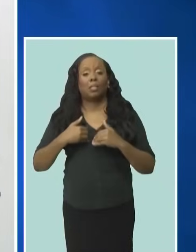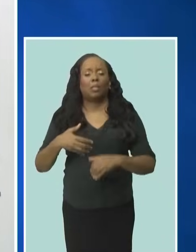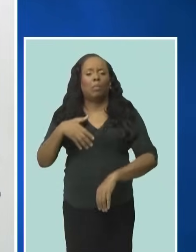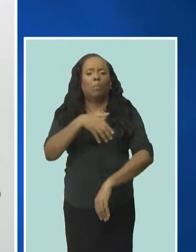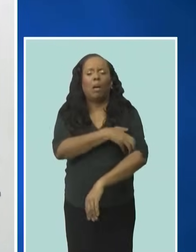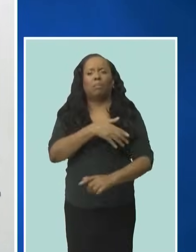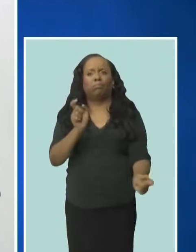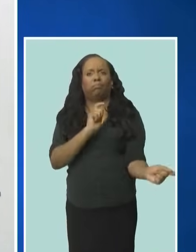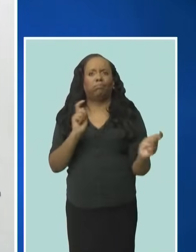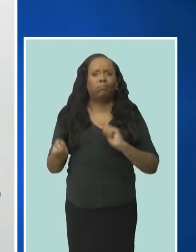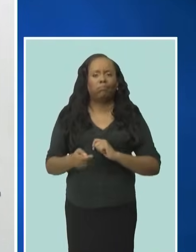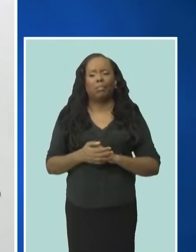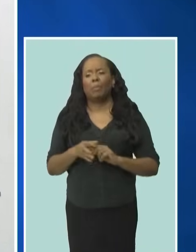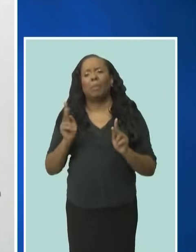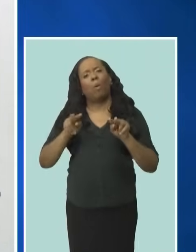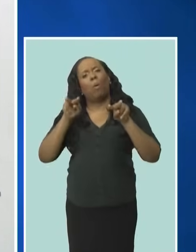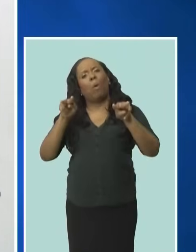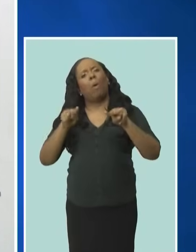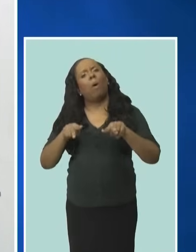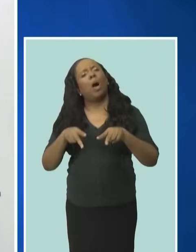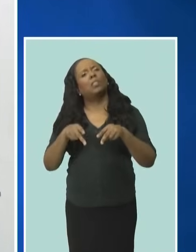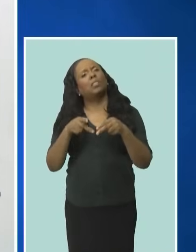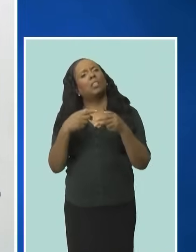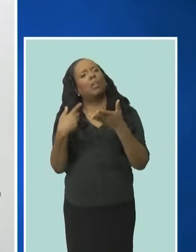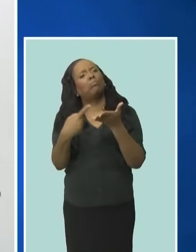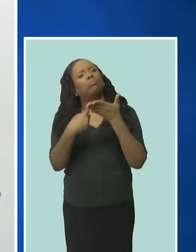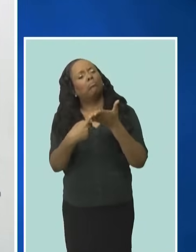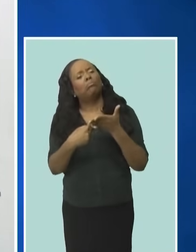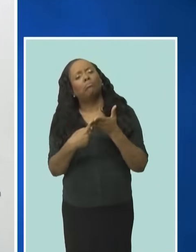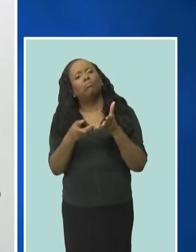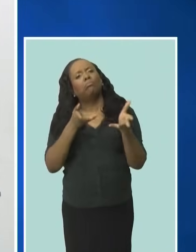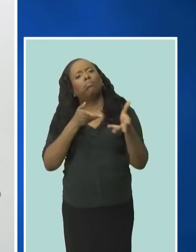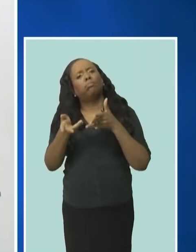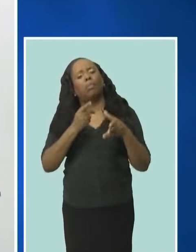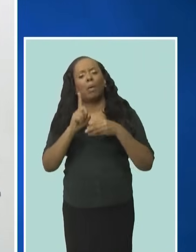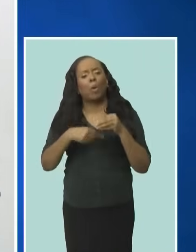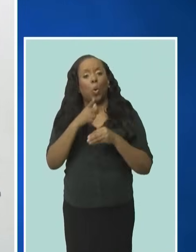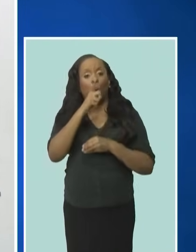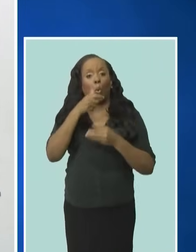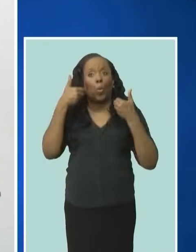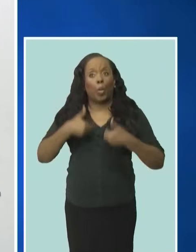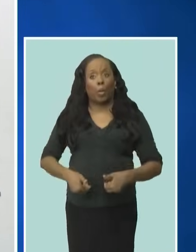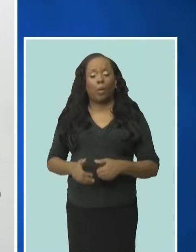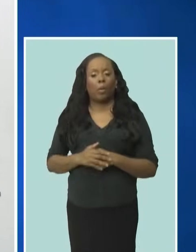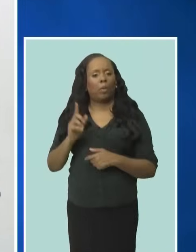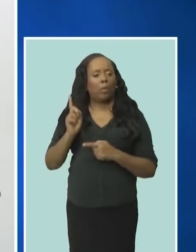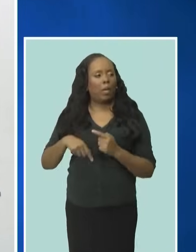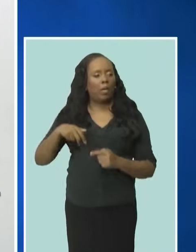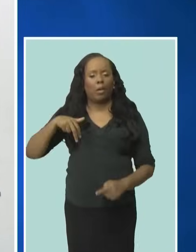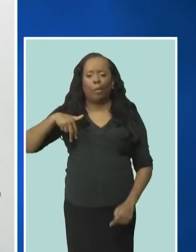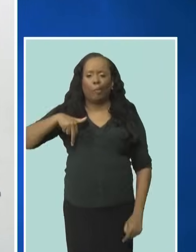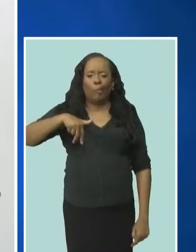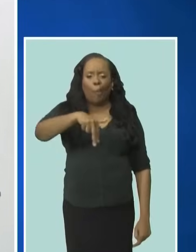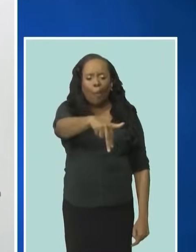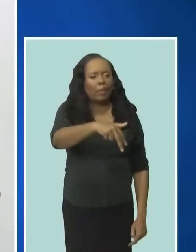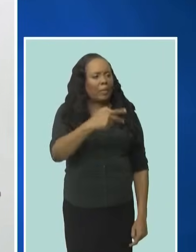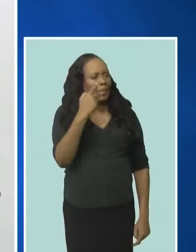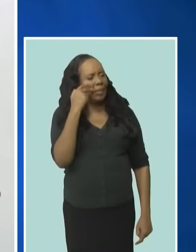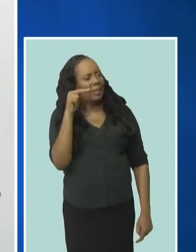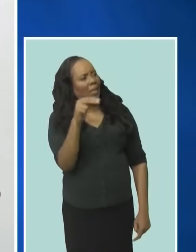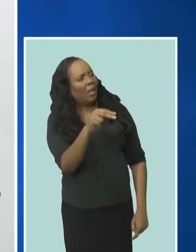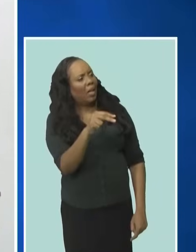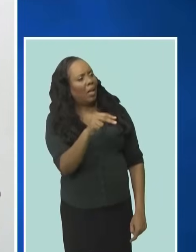to spark conversations, to remind us of who we are. I hope that every time we walk past this mural, we feel